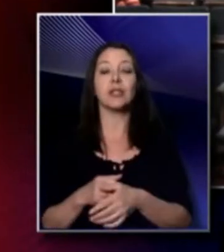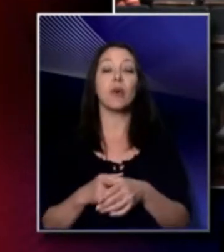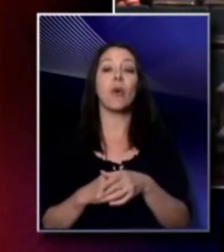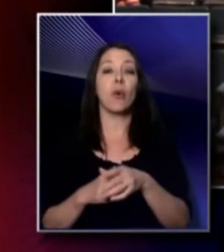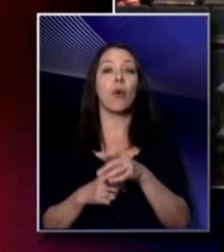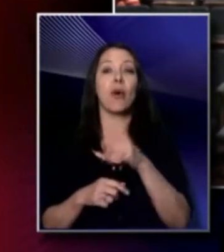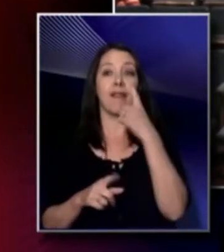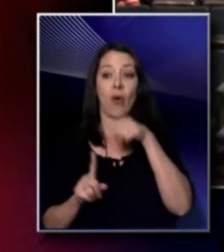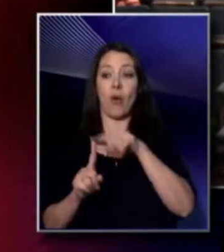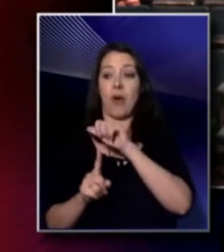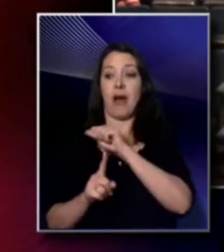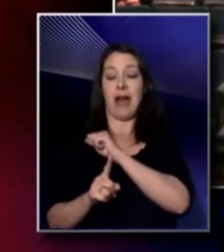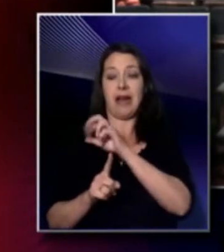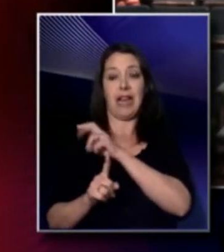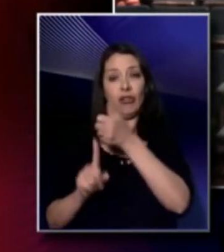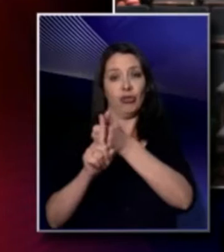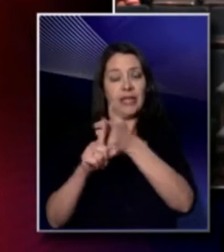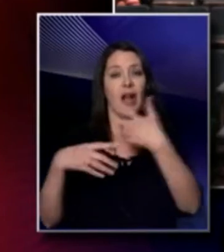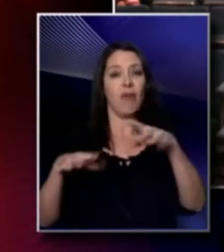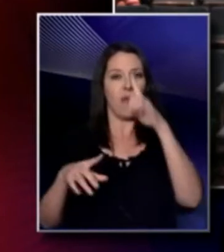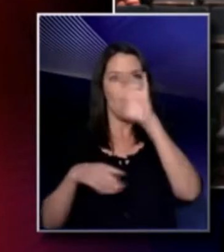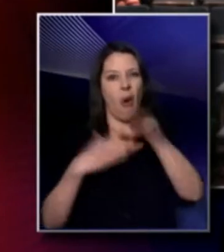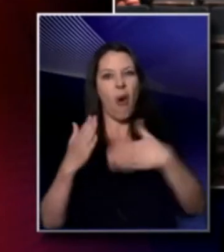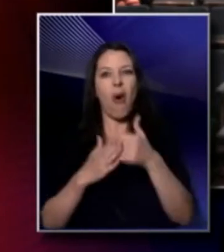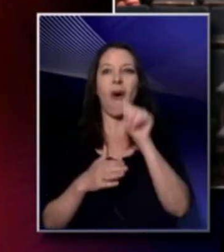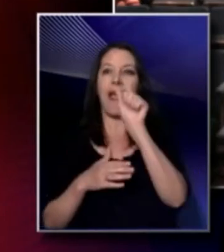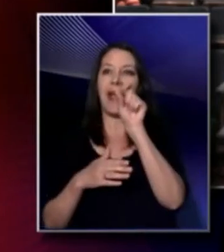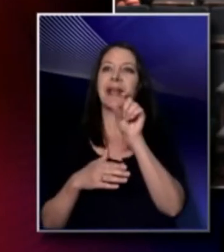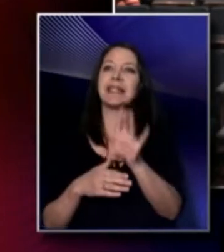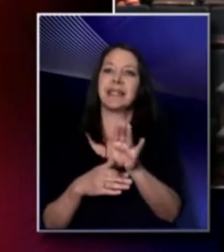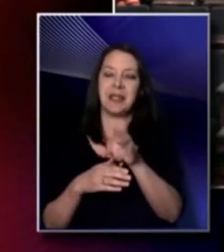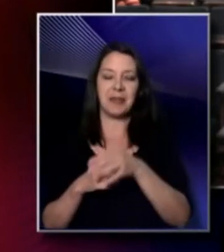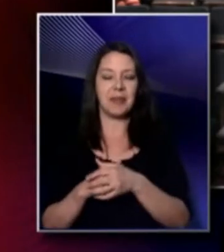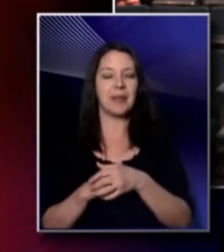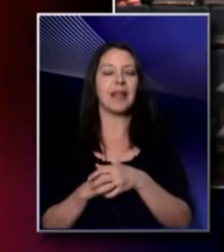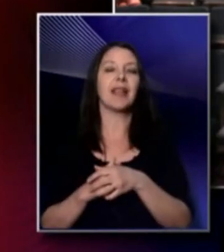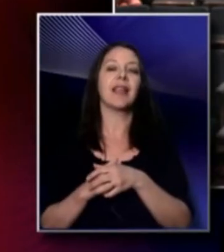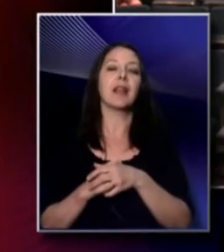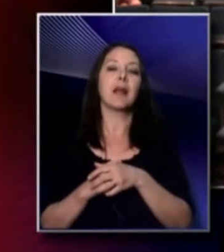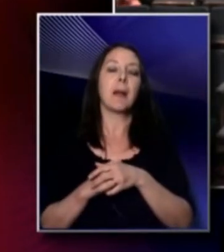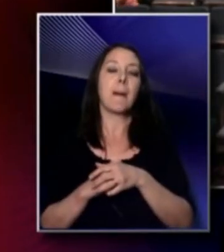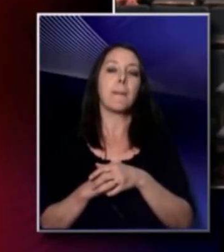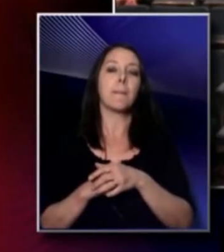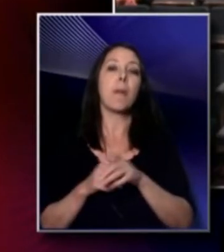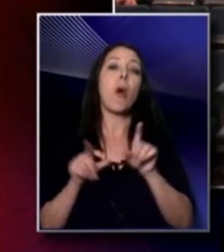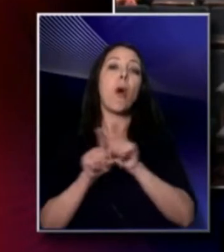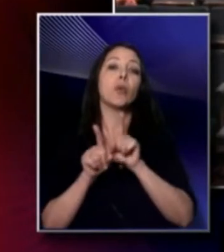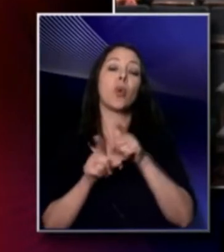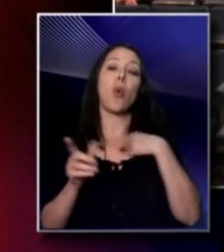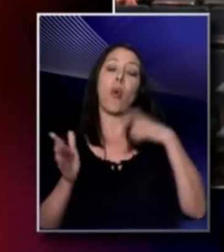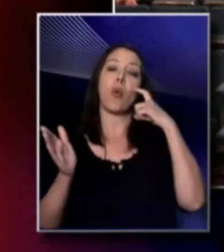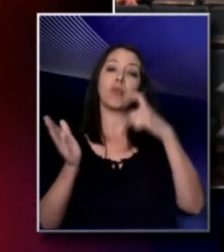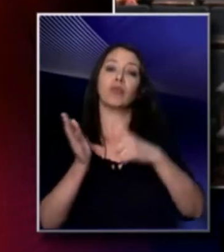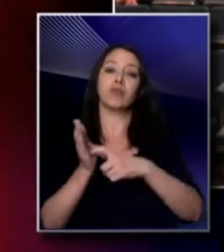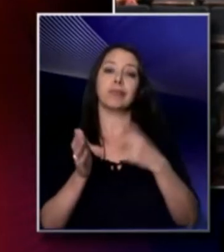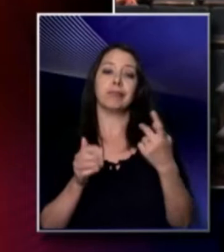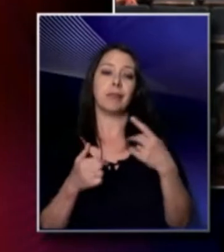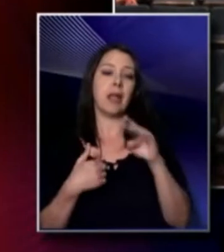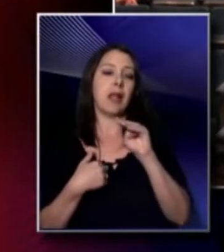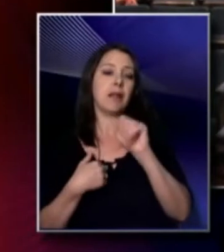for ASDB as a whole. Another thing I'd like to point out that's really exciting is I'm working with Maria